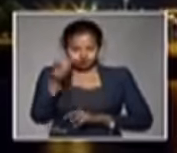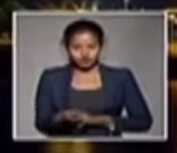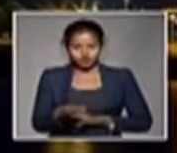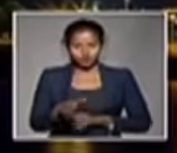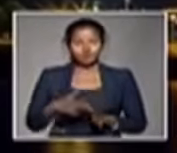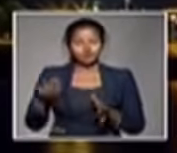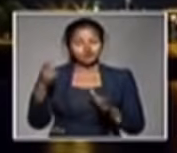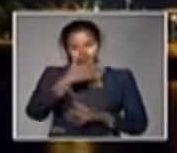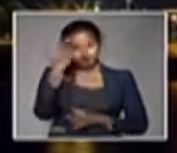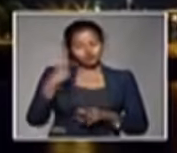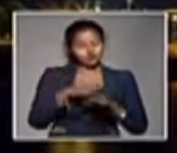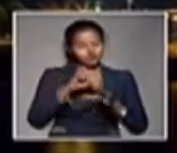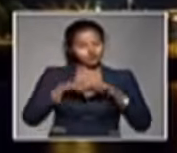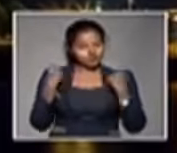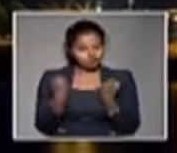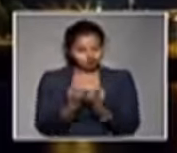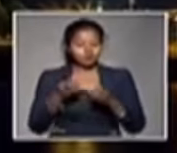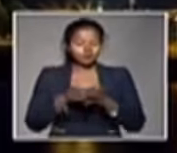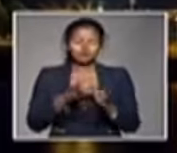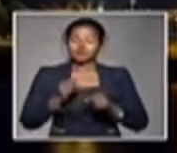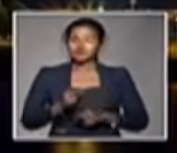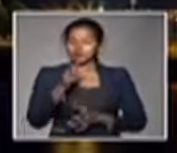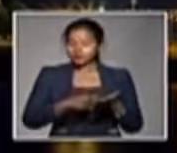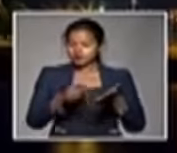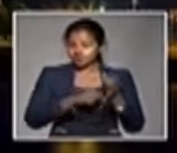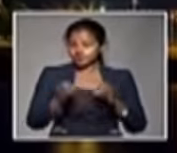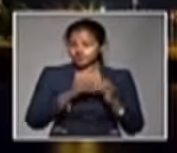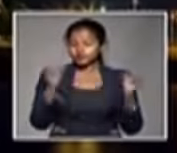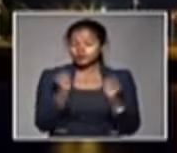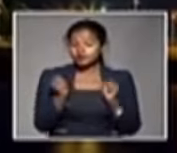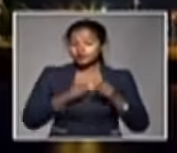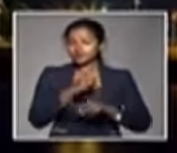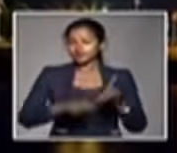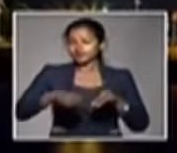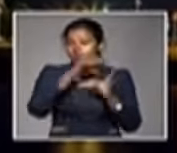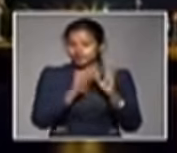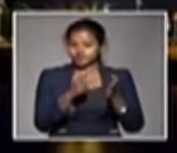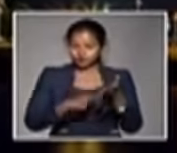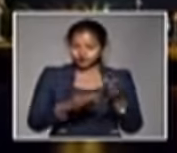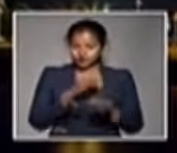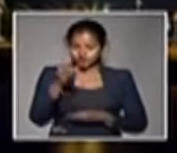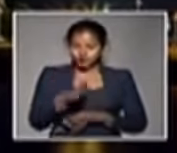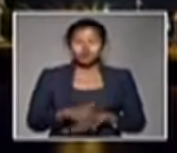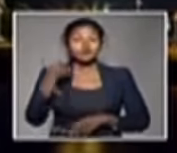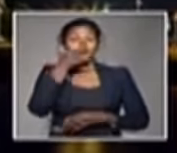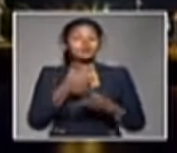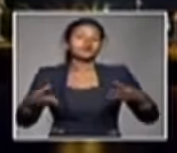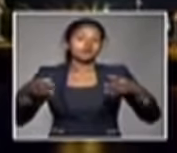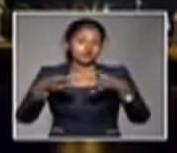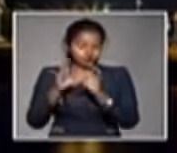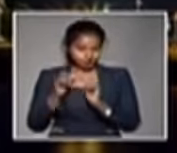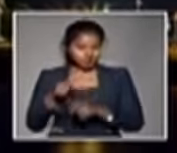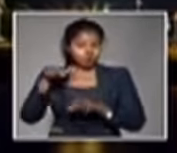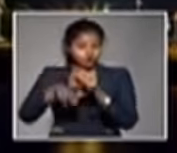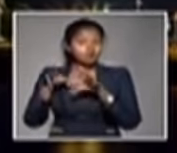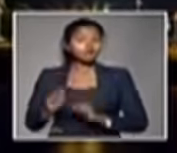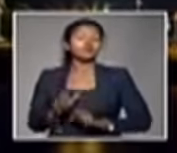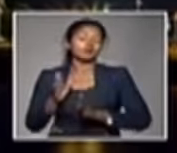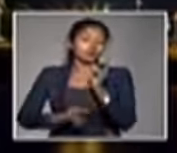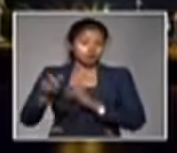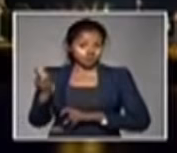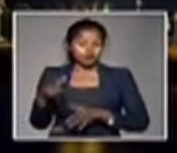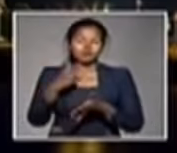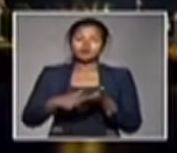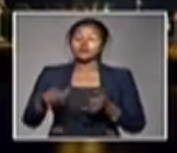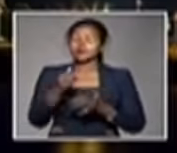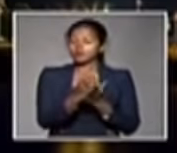Tamil Progressive Alliance, who was elected from the Badula district, also contesting under the Samagi Janabalavege, voted in favour